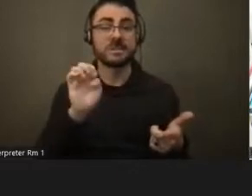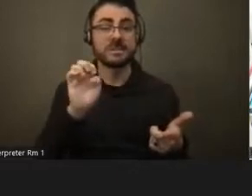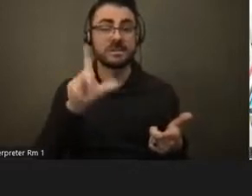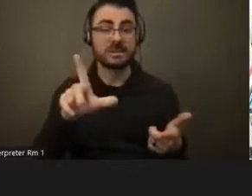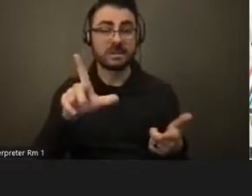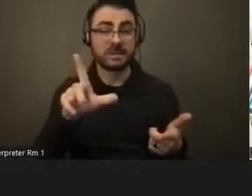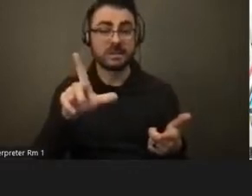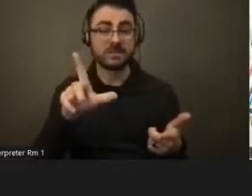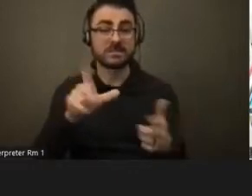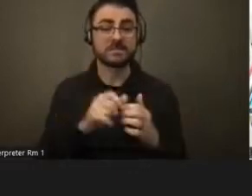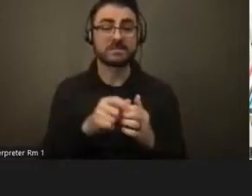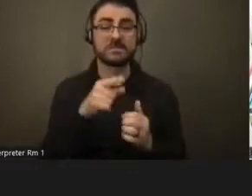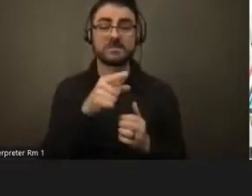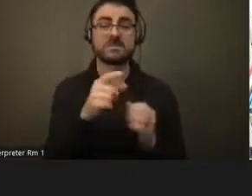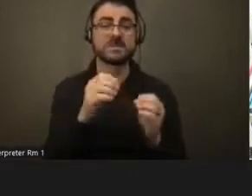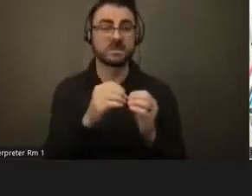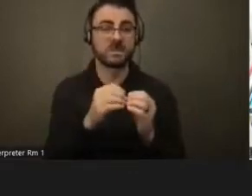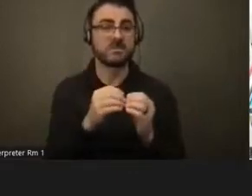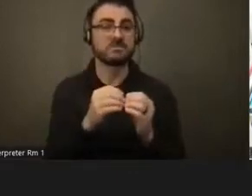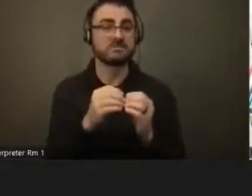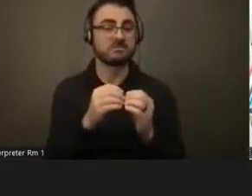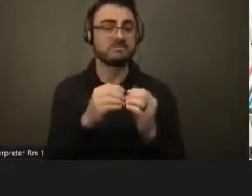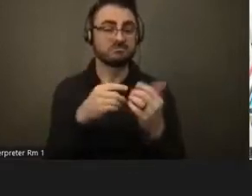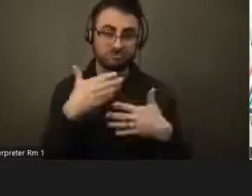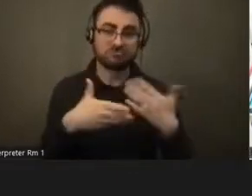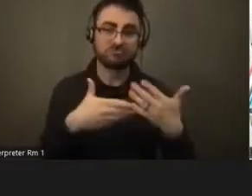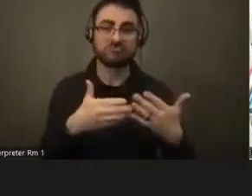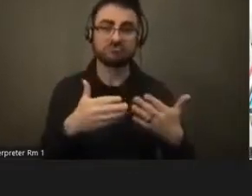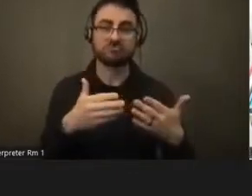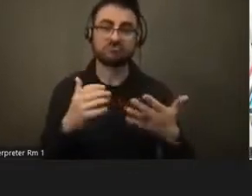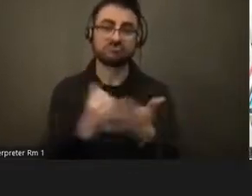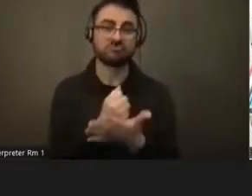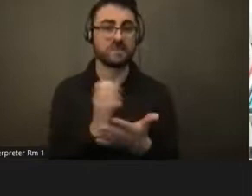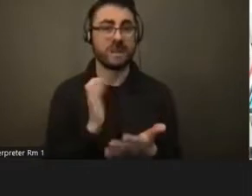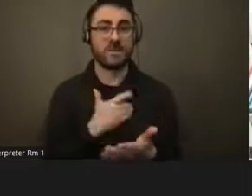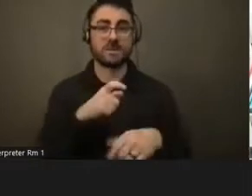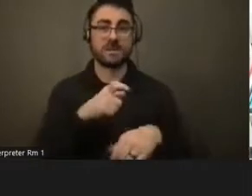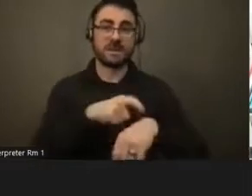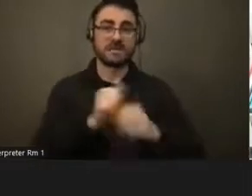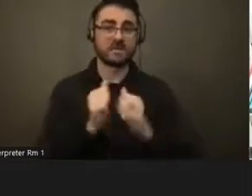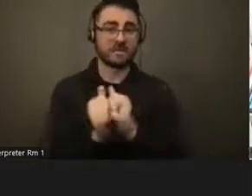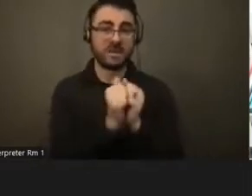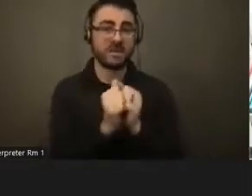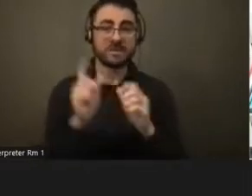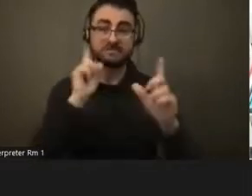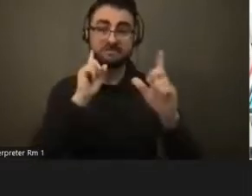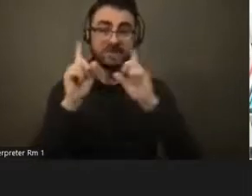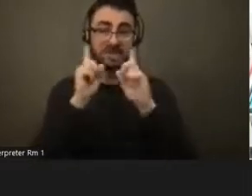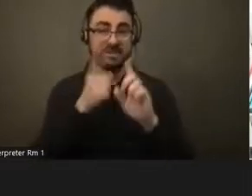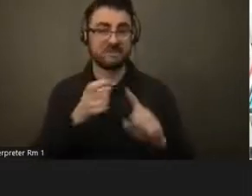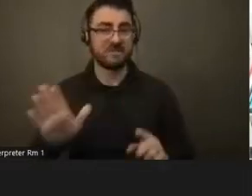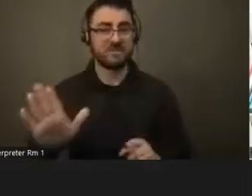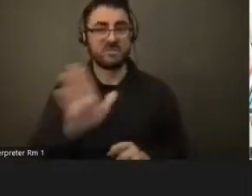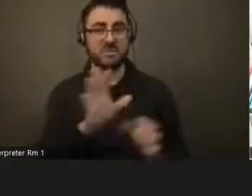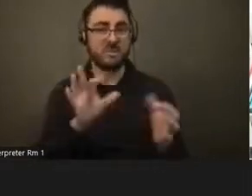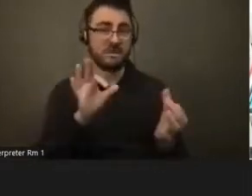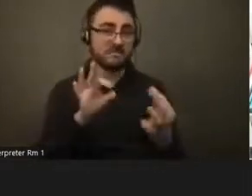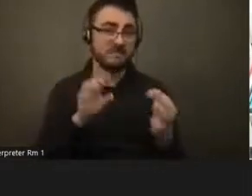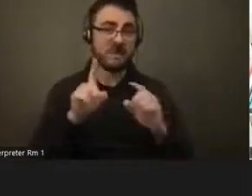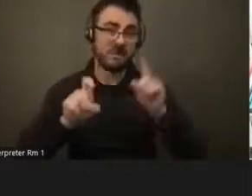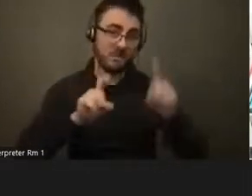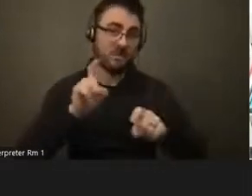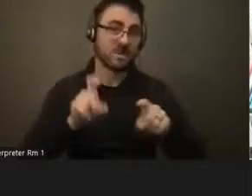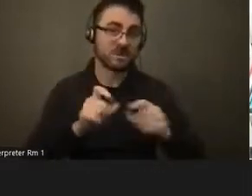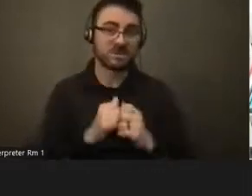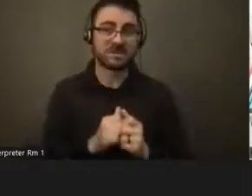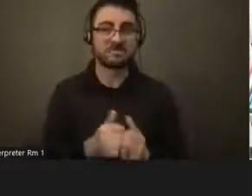our time together to hear from you and for us to have a discussion. Thank you so much for offering me